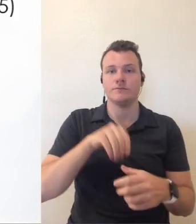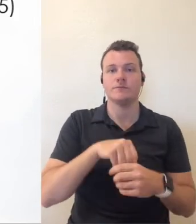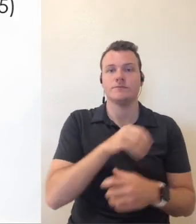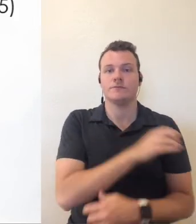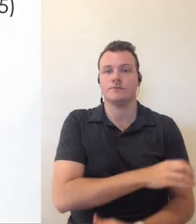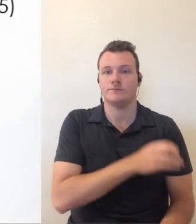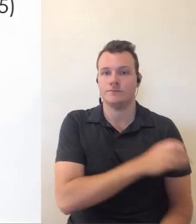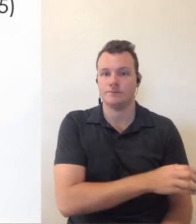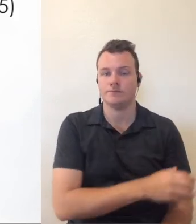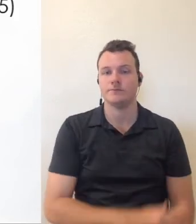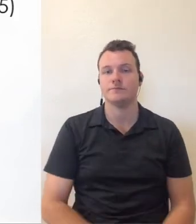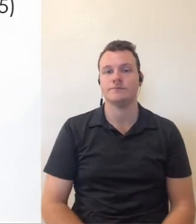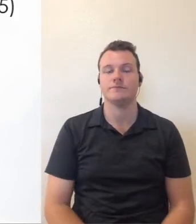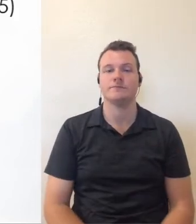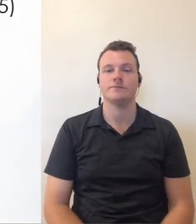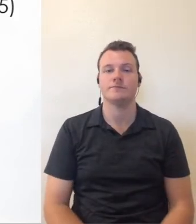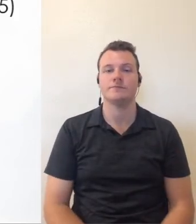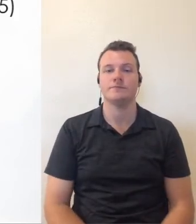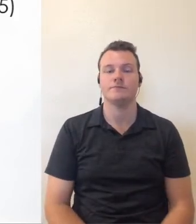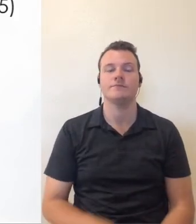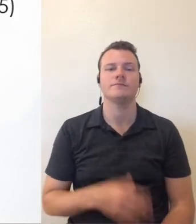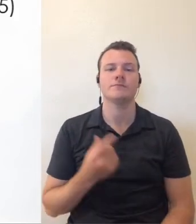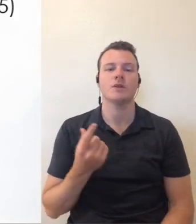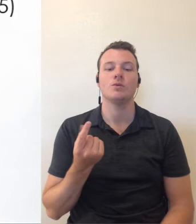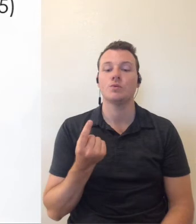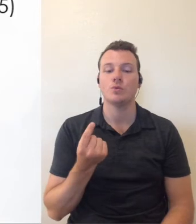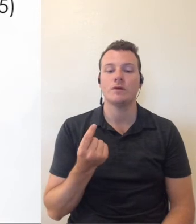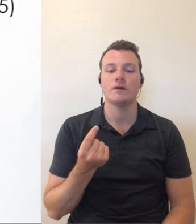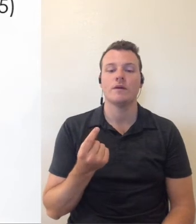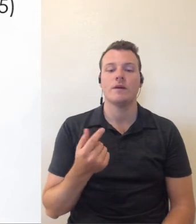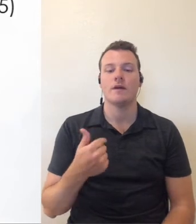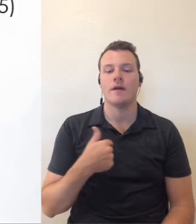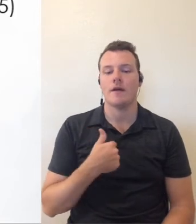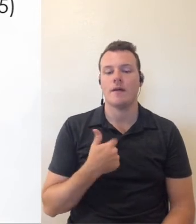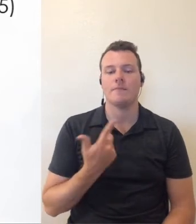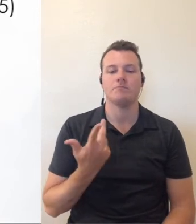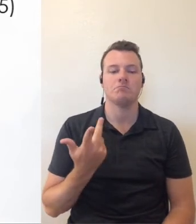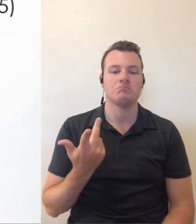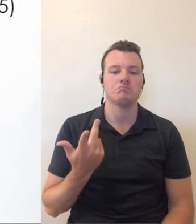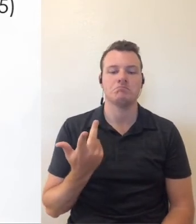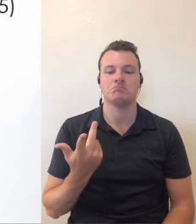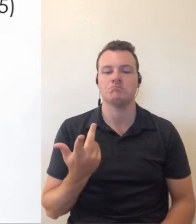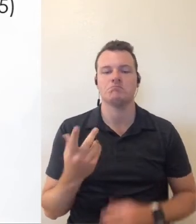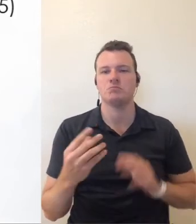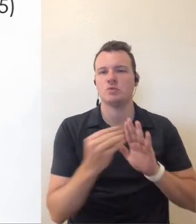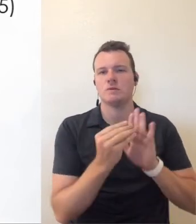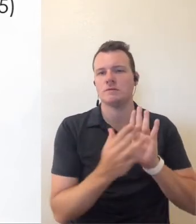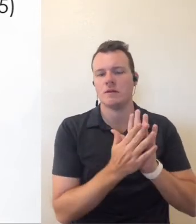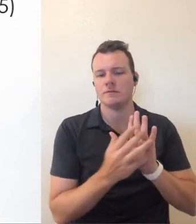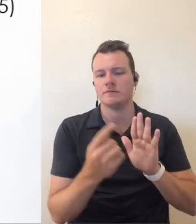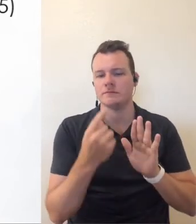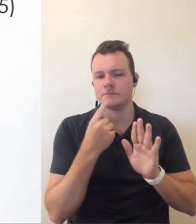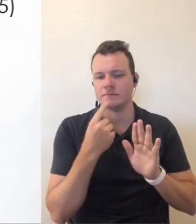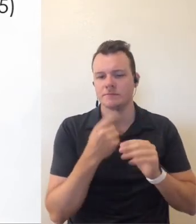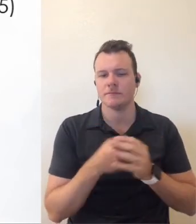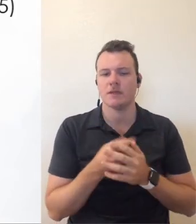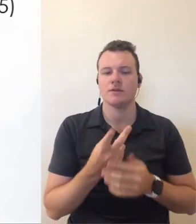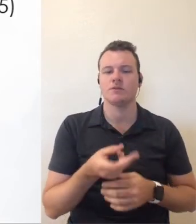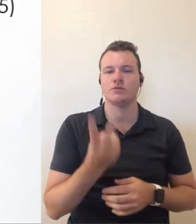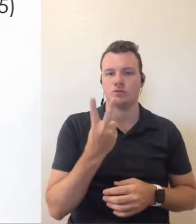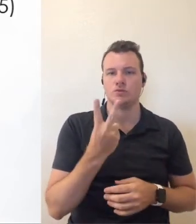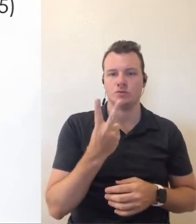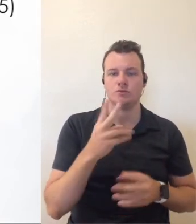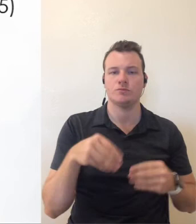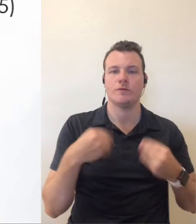clinic. So what I did here was I took the liberty of saying we have two